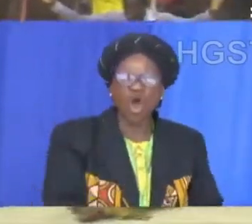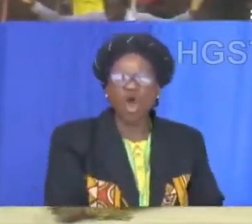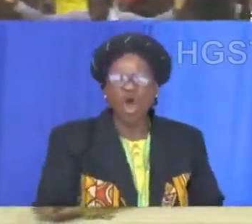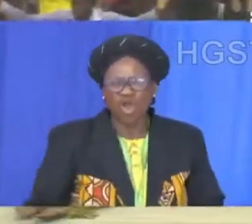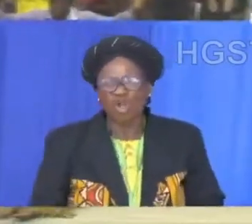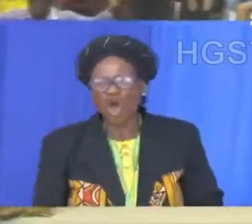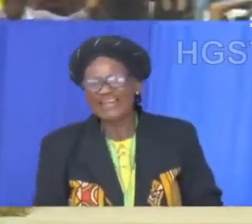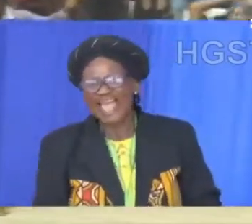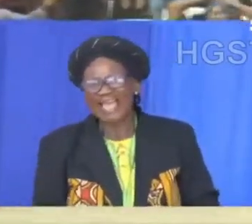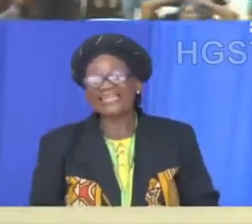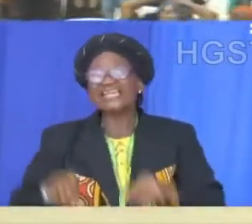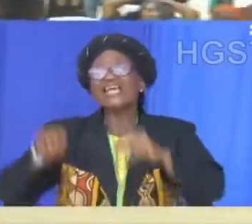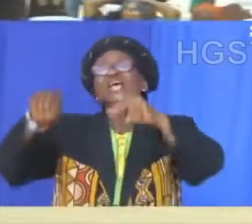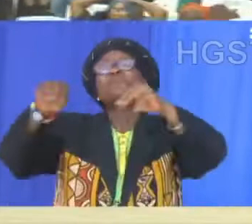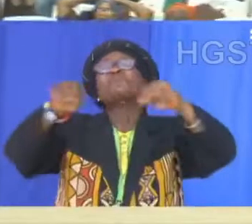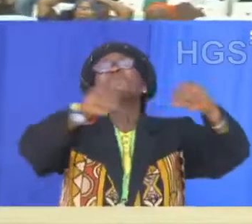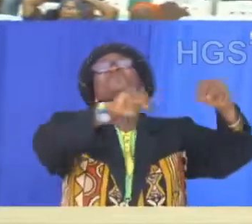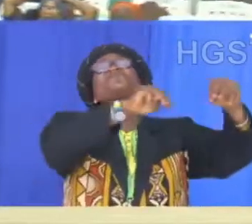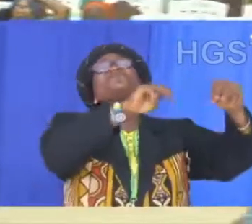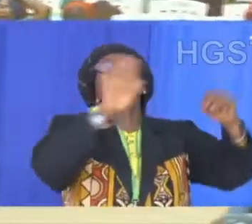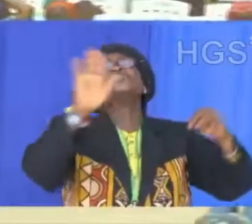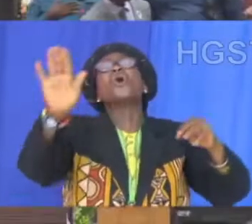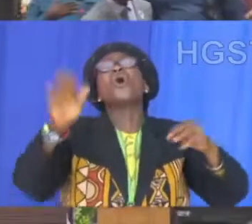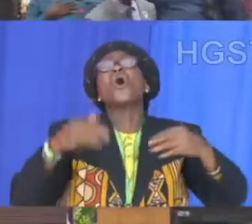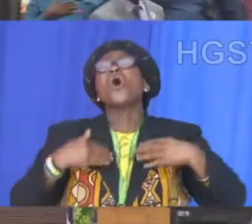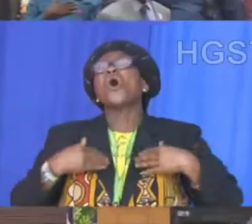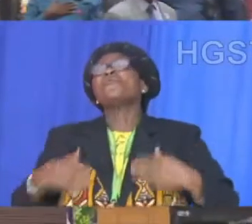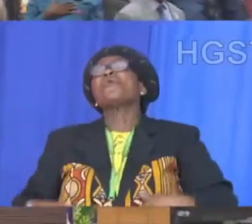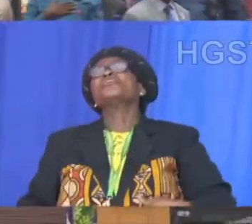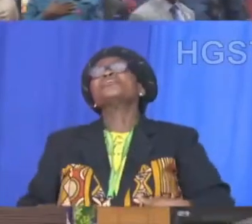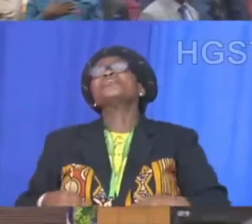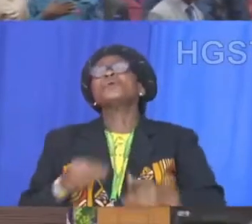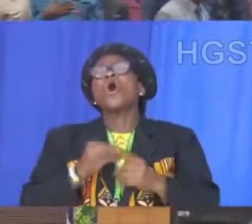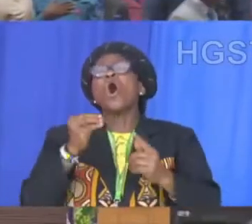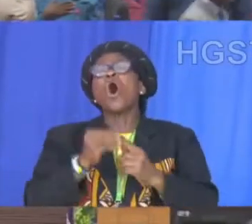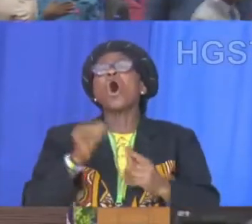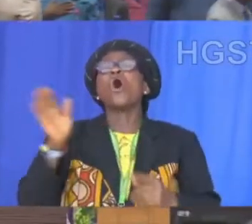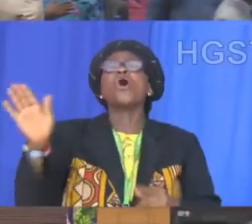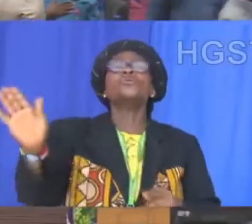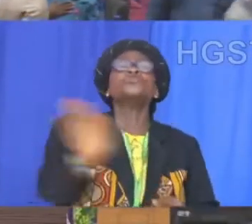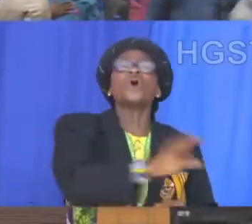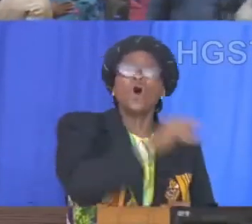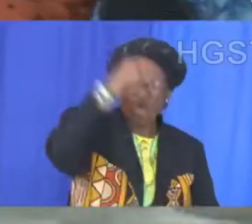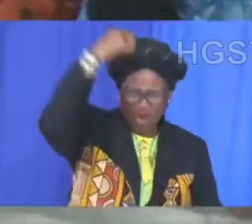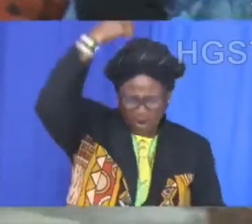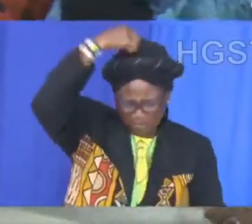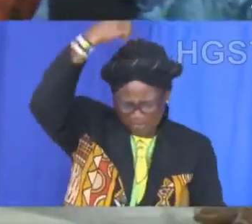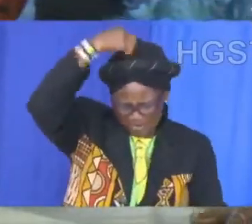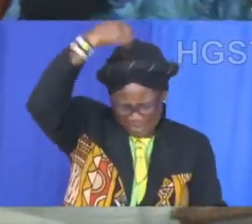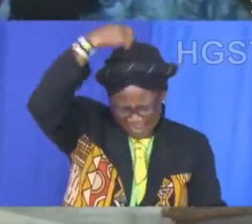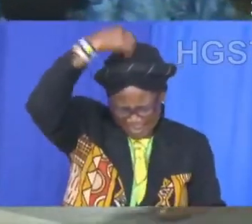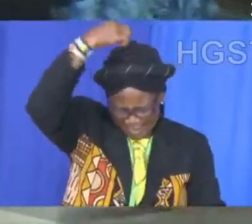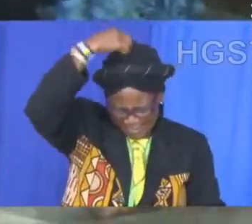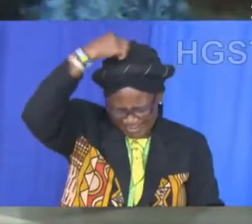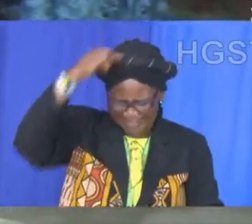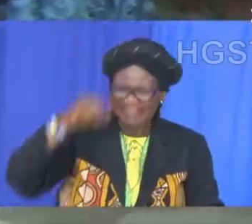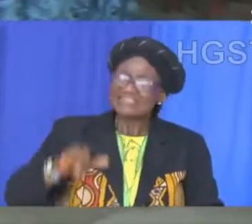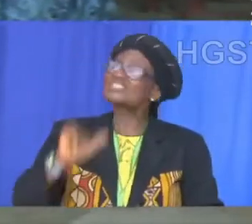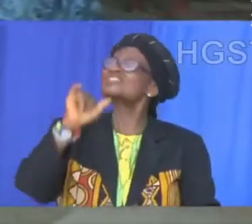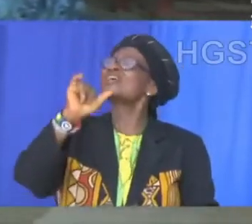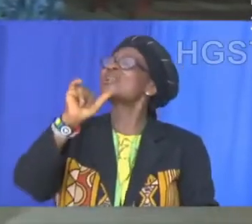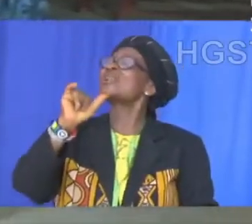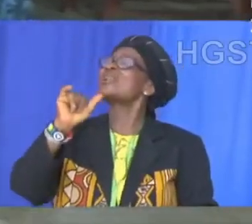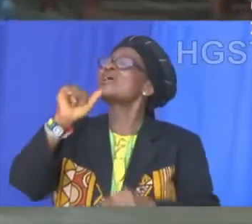Is it that your brain is still working, your brain is still functioning, you are not an